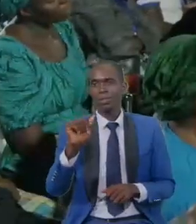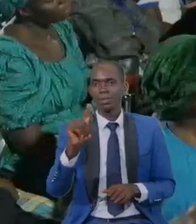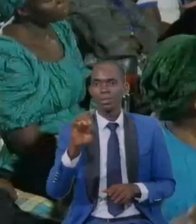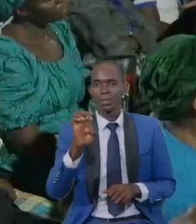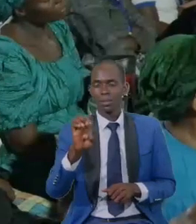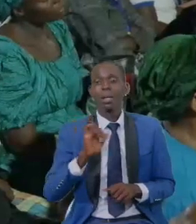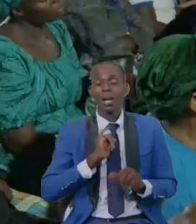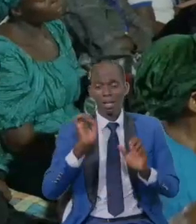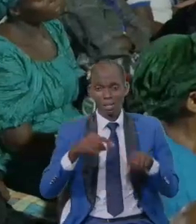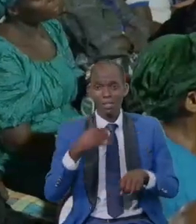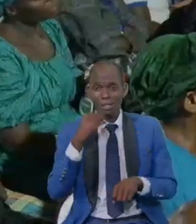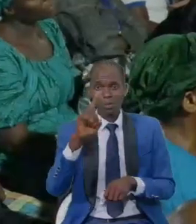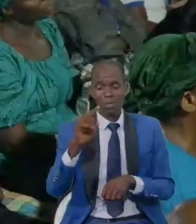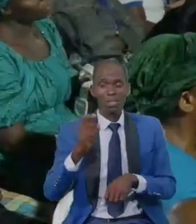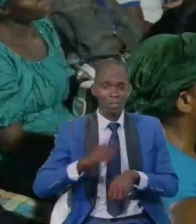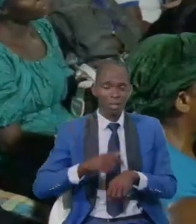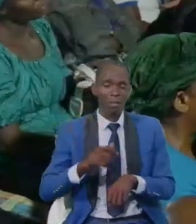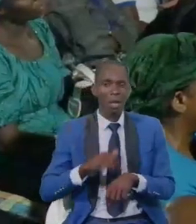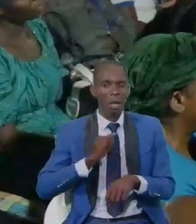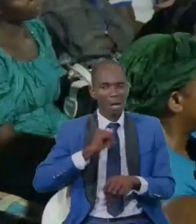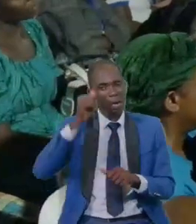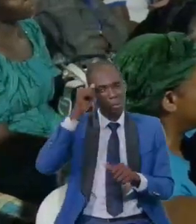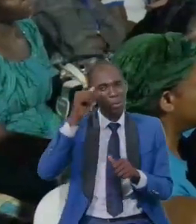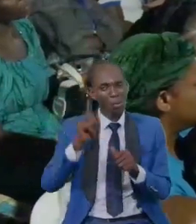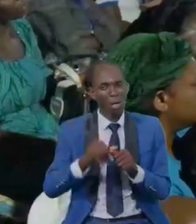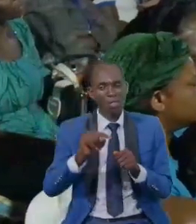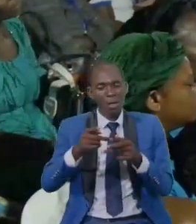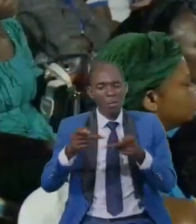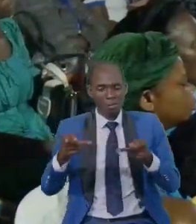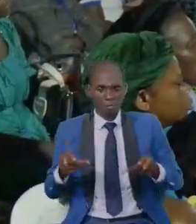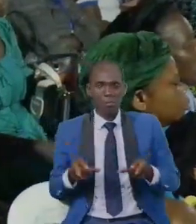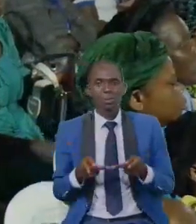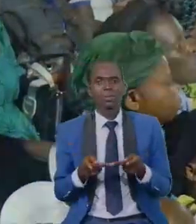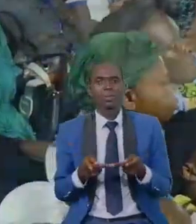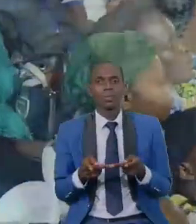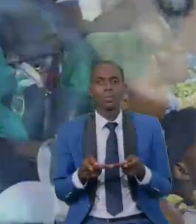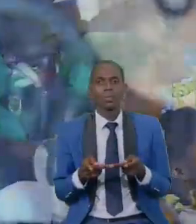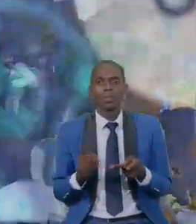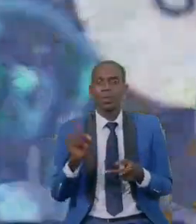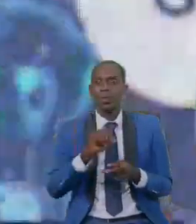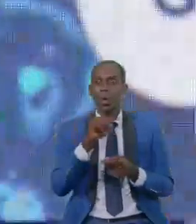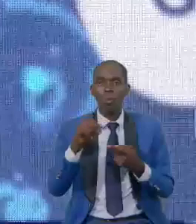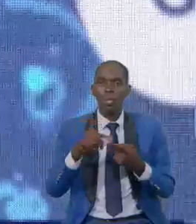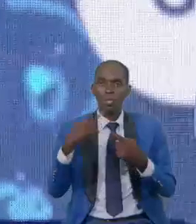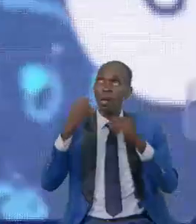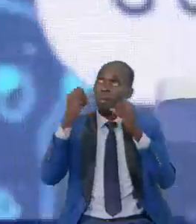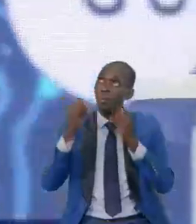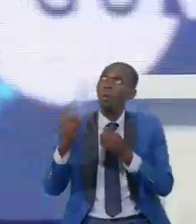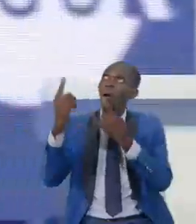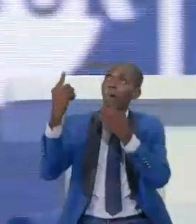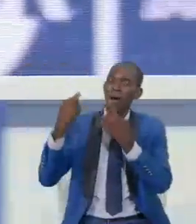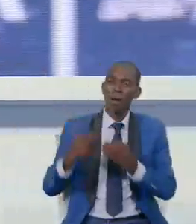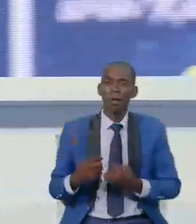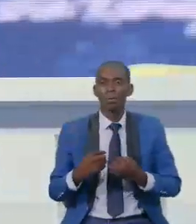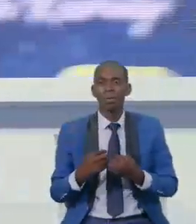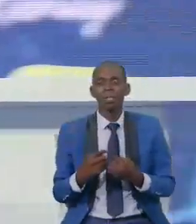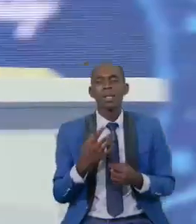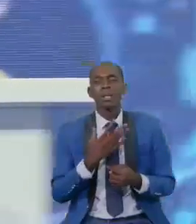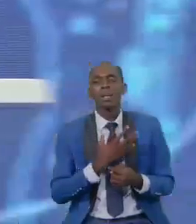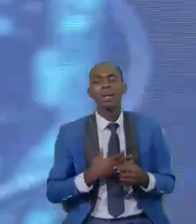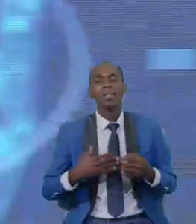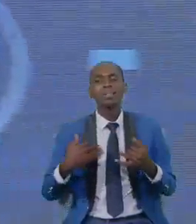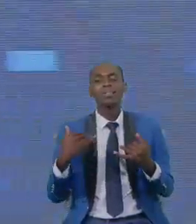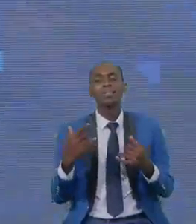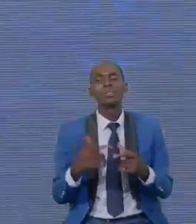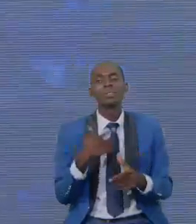the time. I can tell you the place where the power came. And then